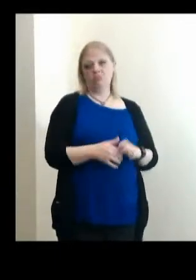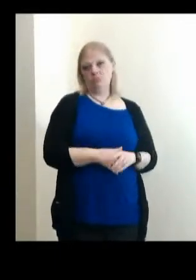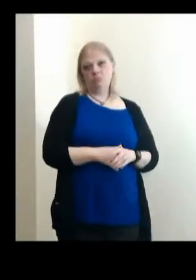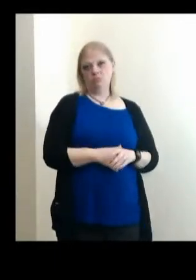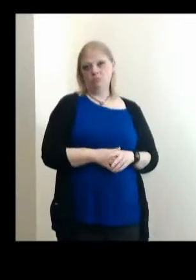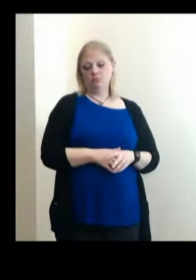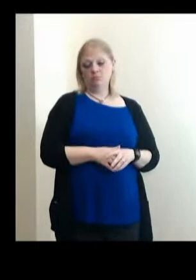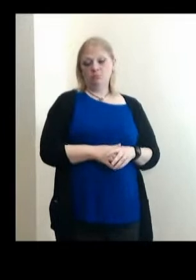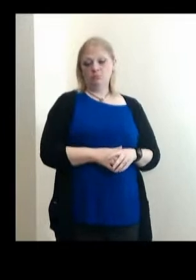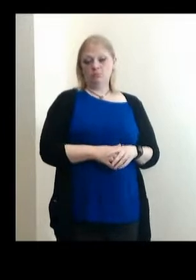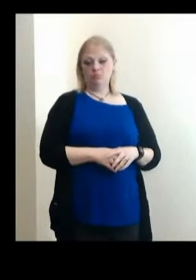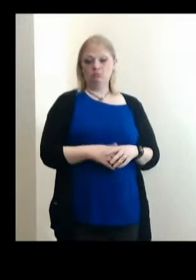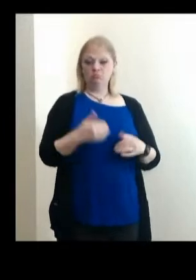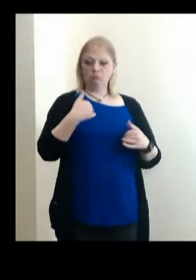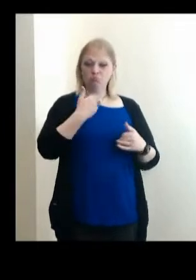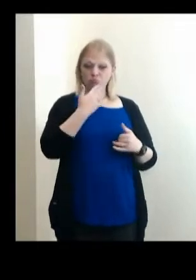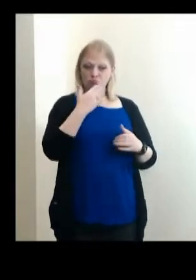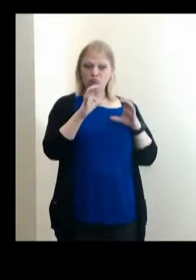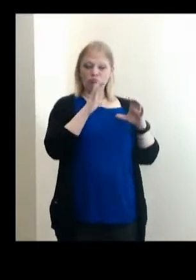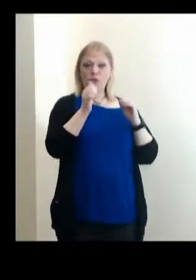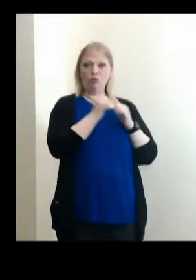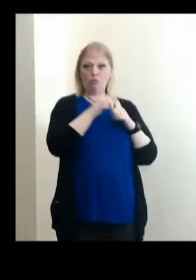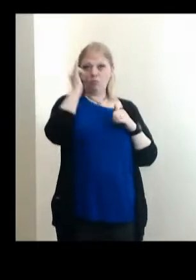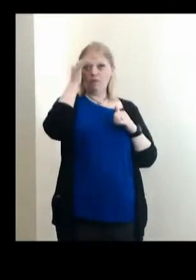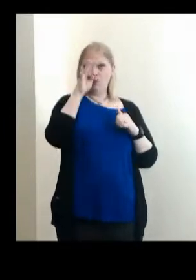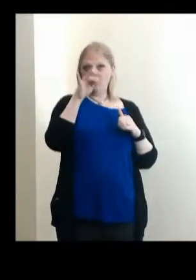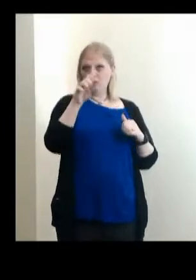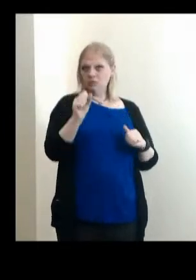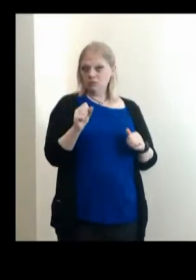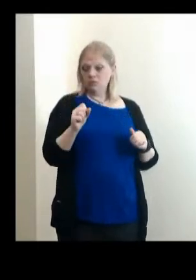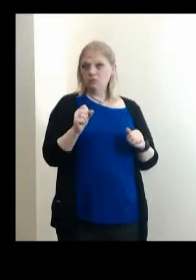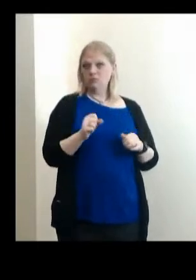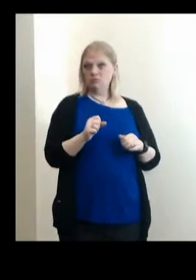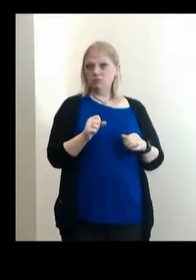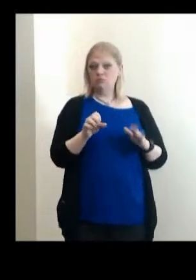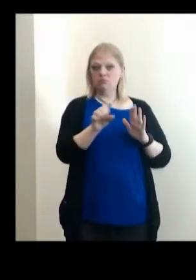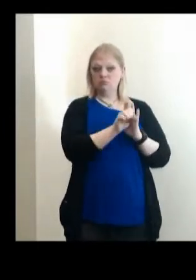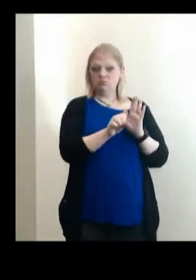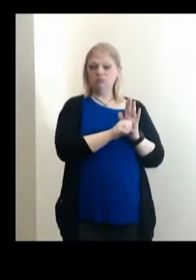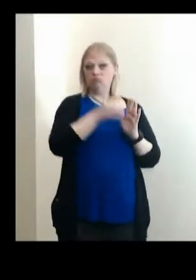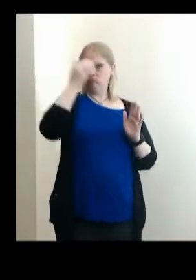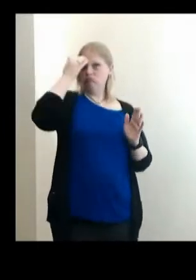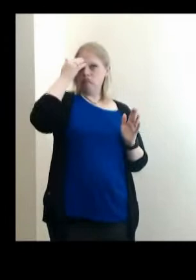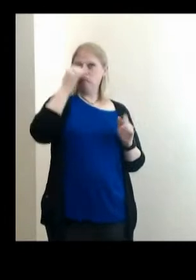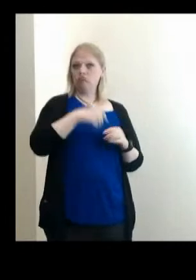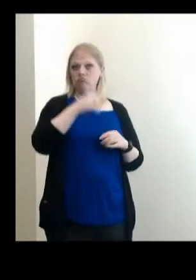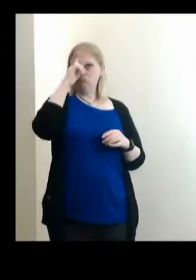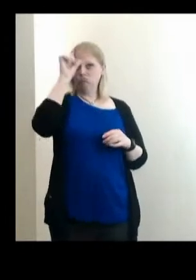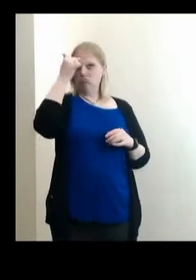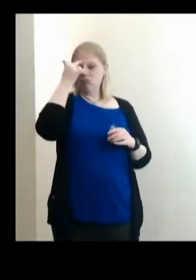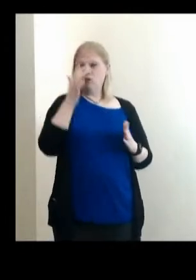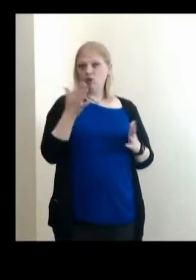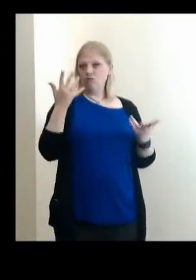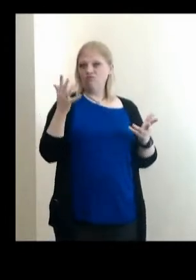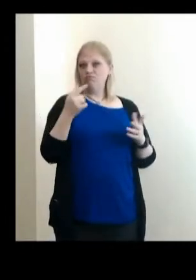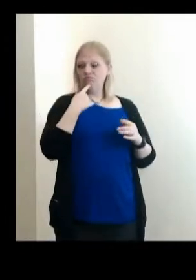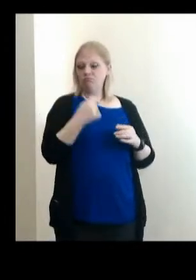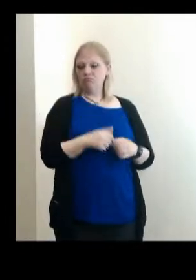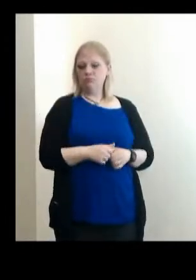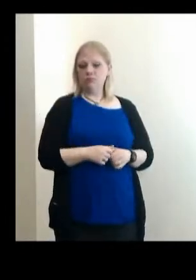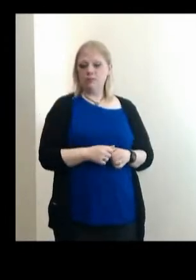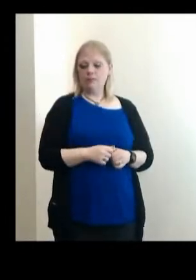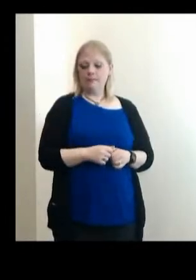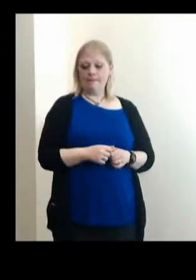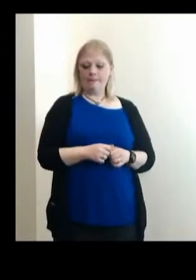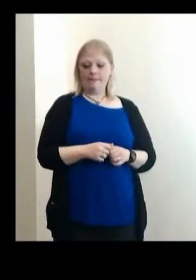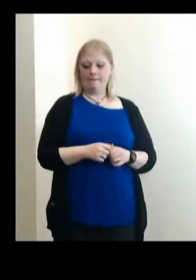I have had good conversations with the Buffalo Bills, and the state is aware of it. I think the governor also noted